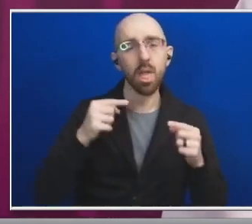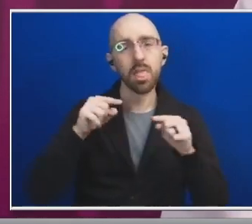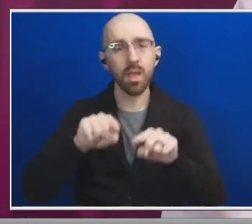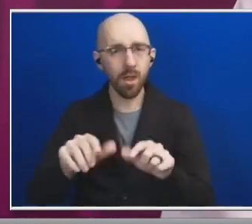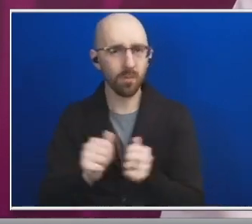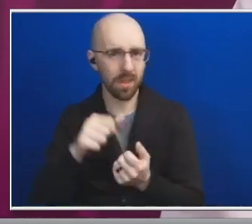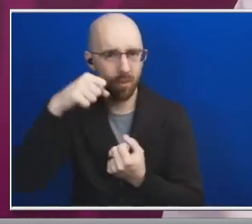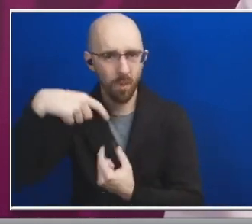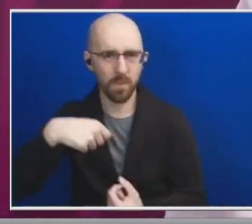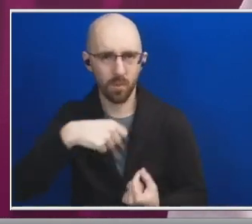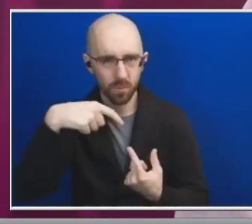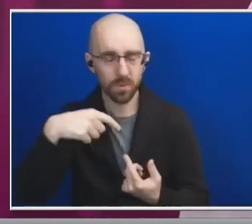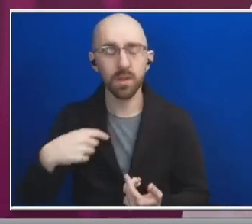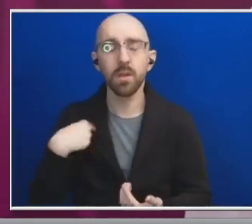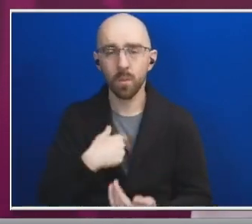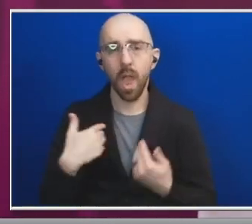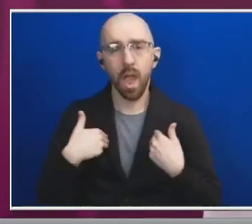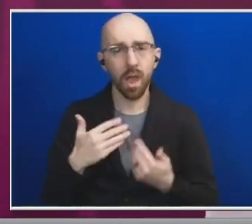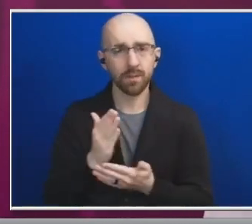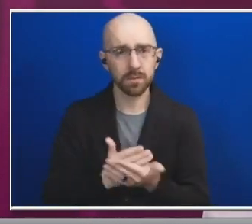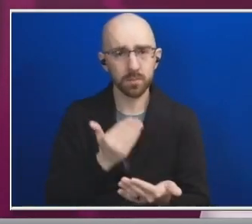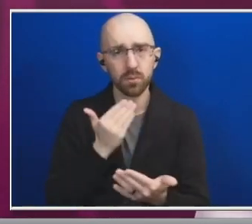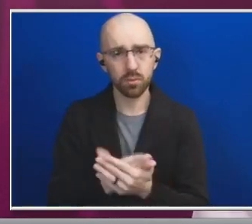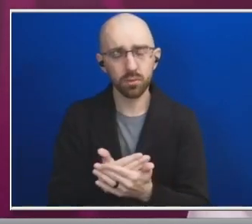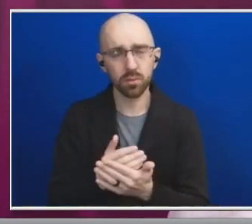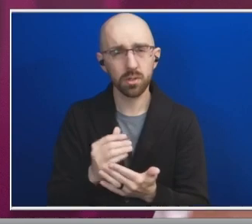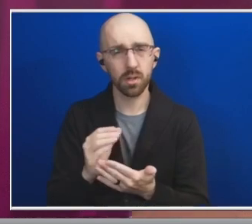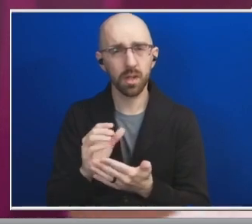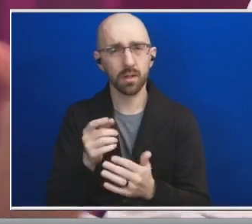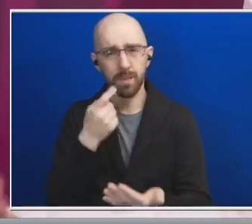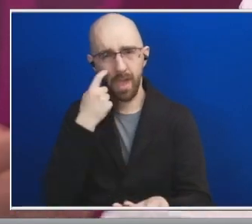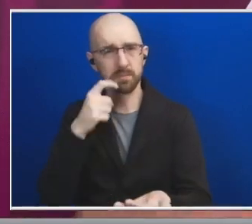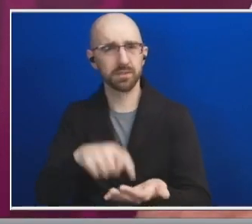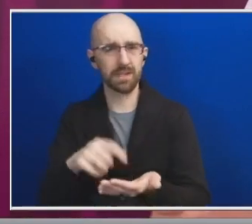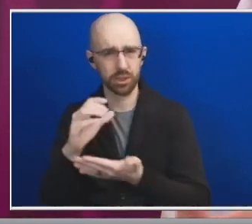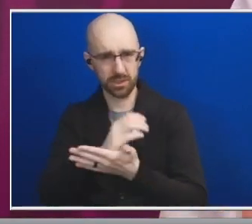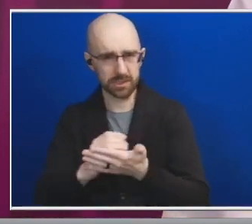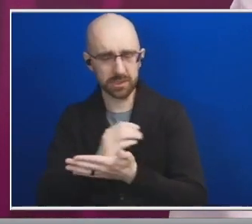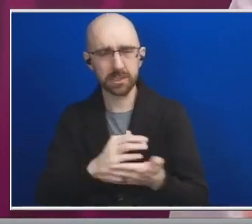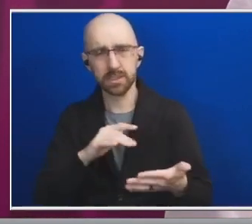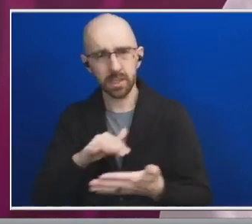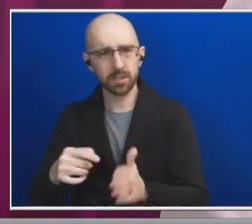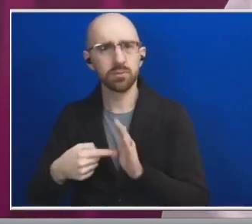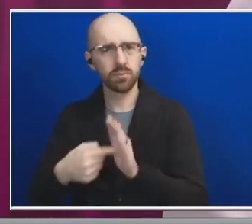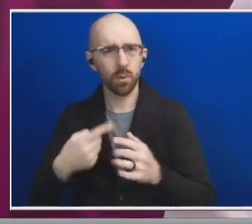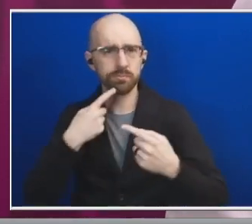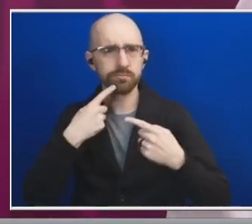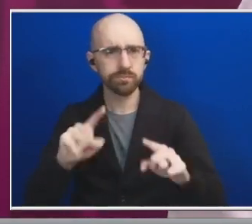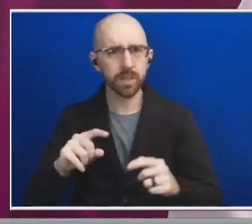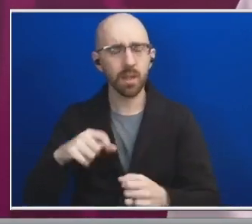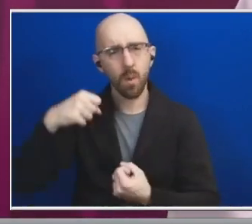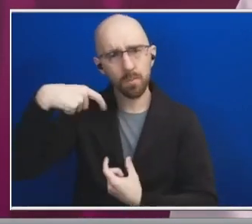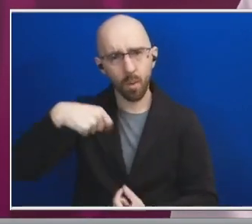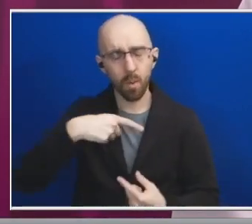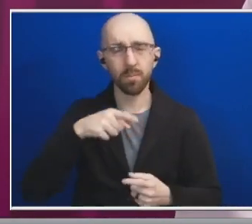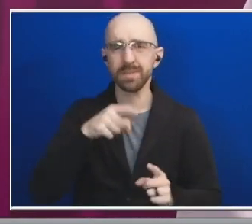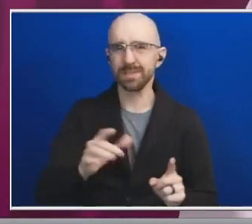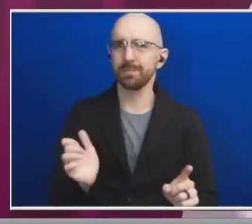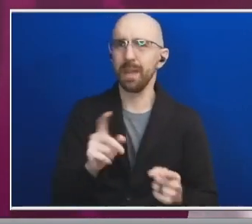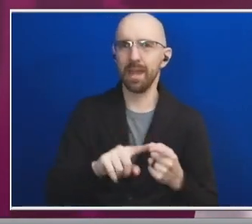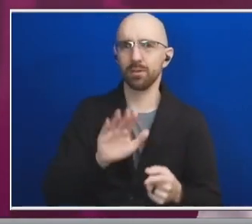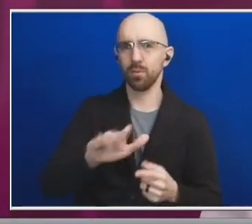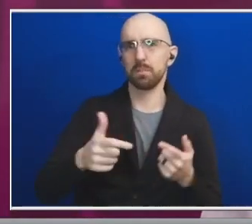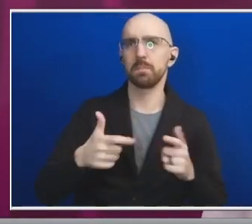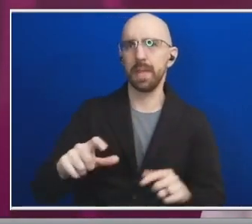we've got some good observational studies that show the effect of hormones. But this comes back to your bigger question, is that we really don't have